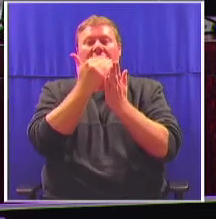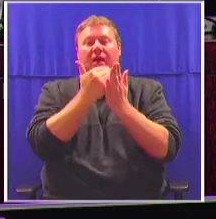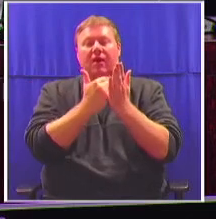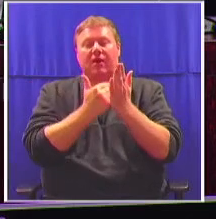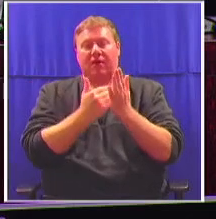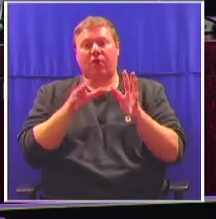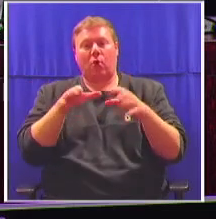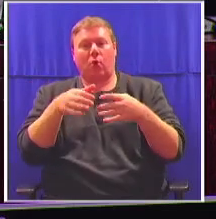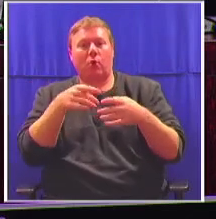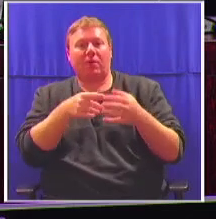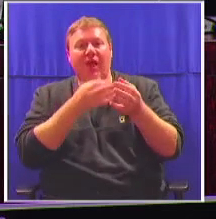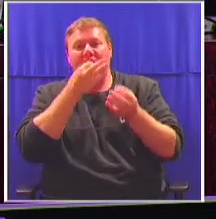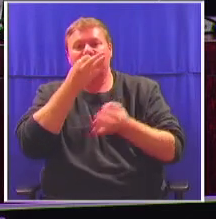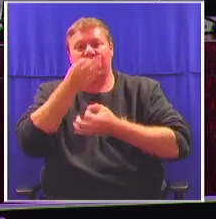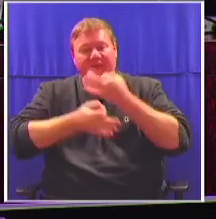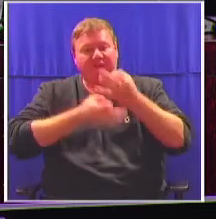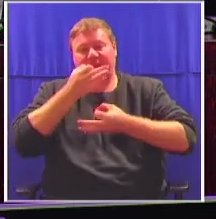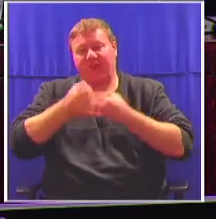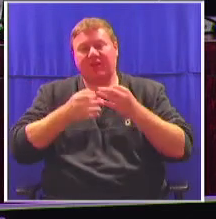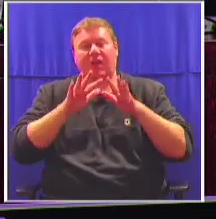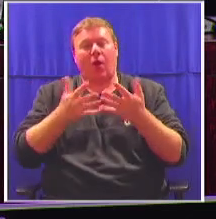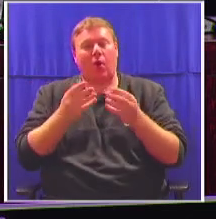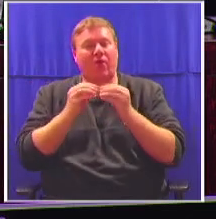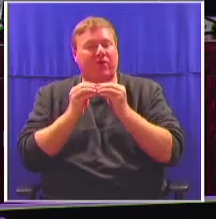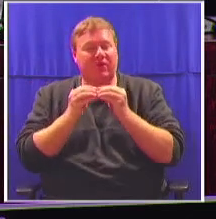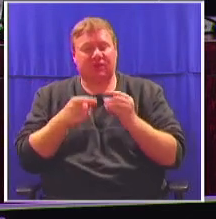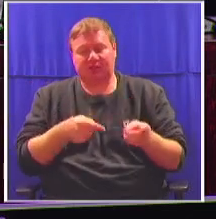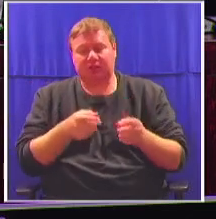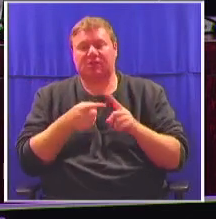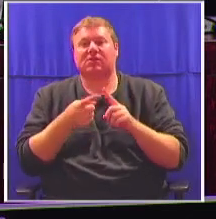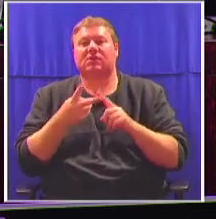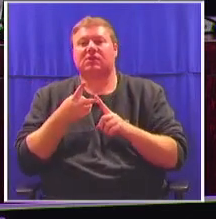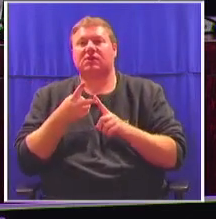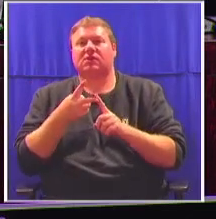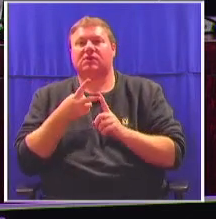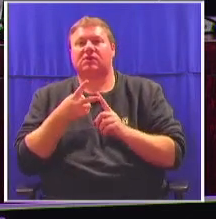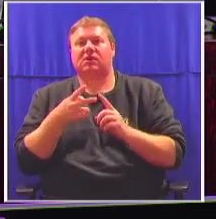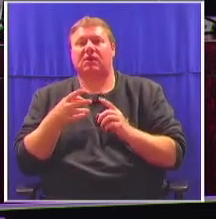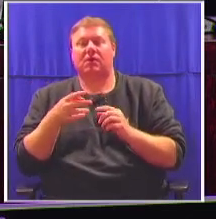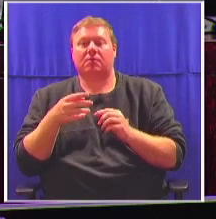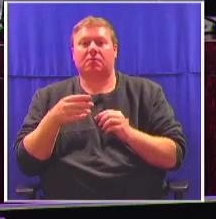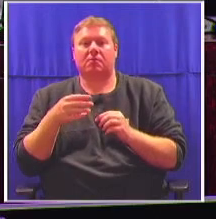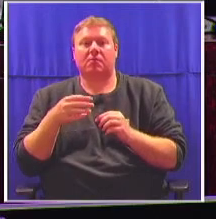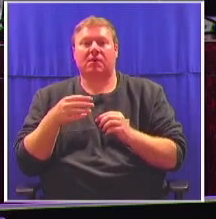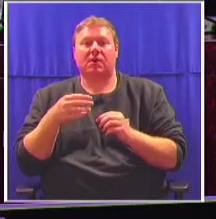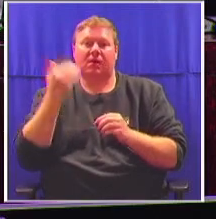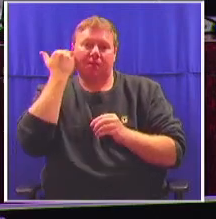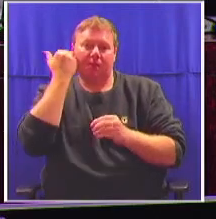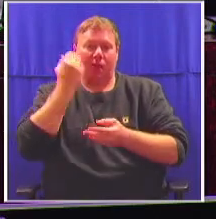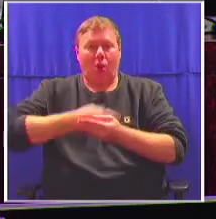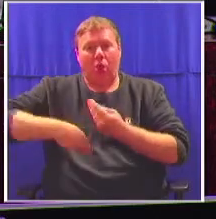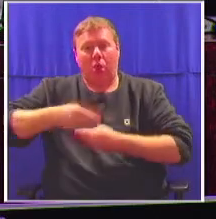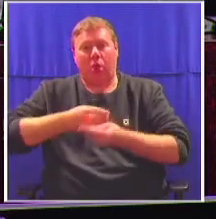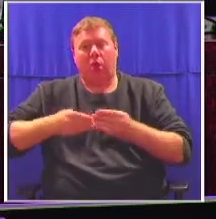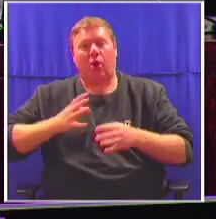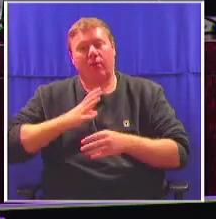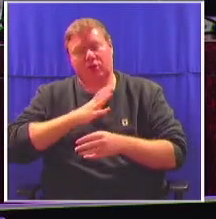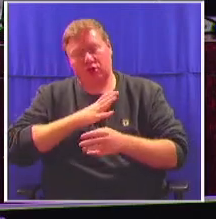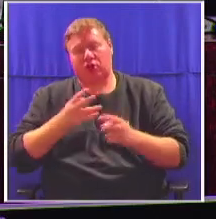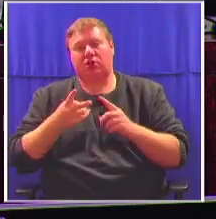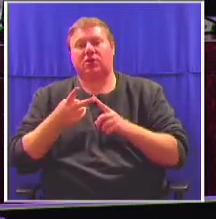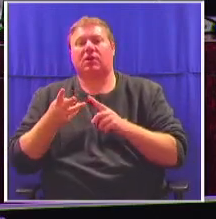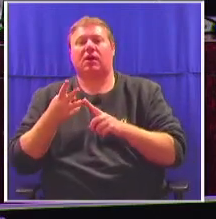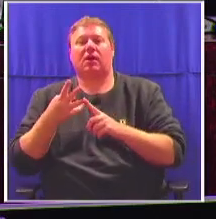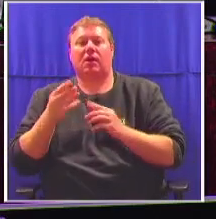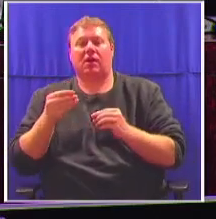Security Agency, the Expert Panel, and also the State Capture Commission. The bill provides framework